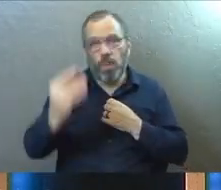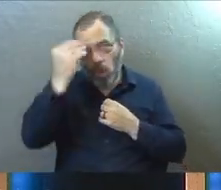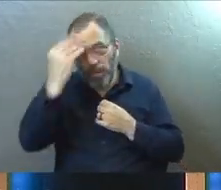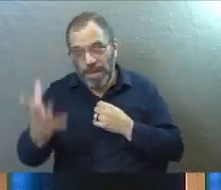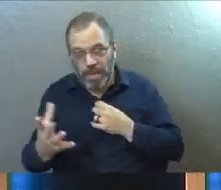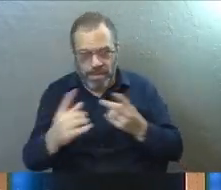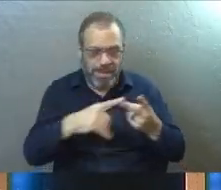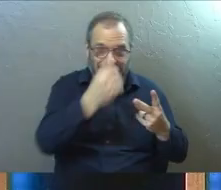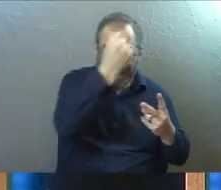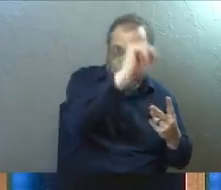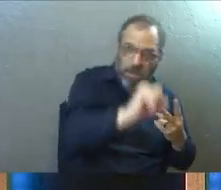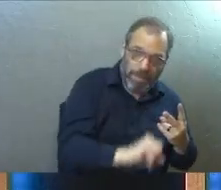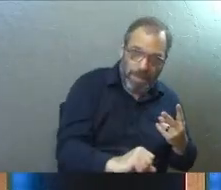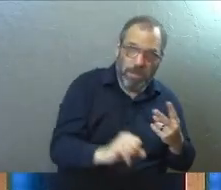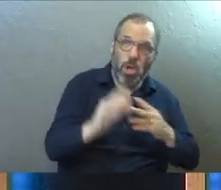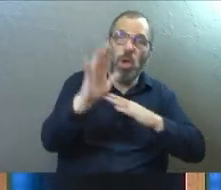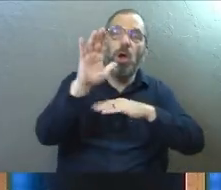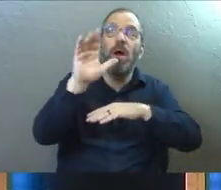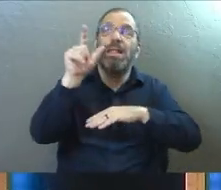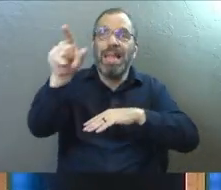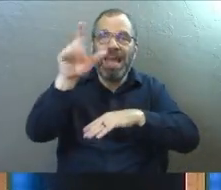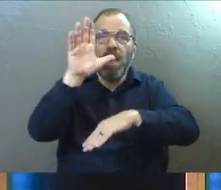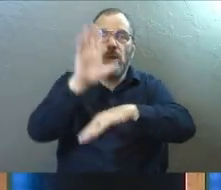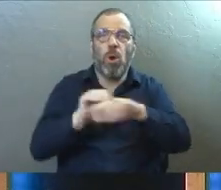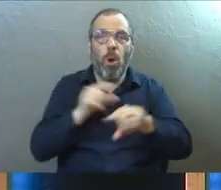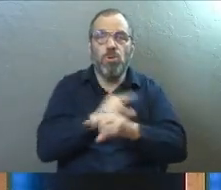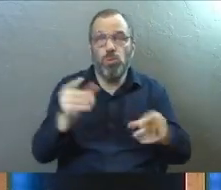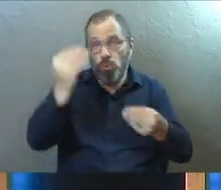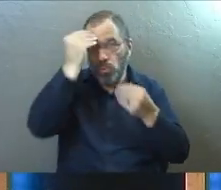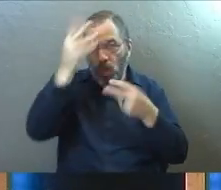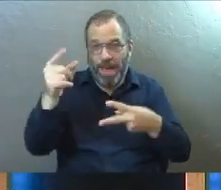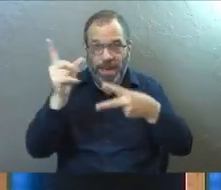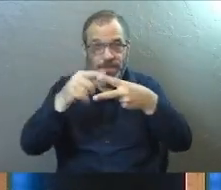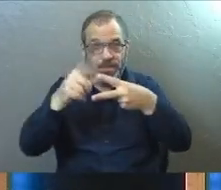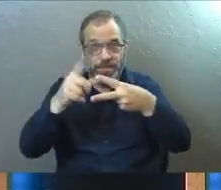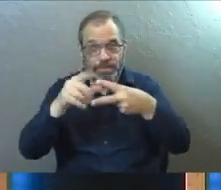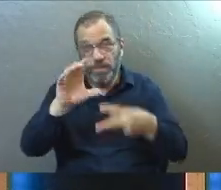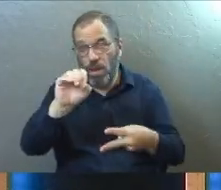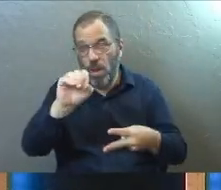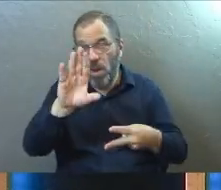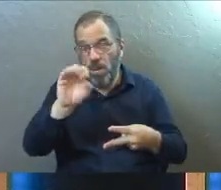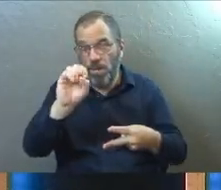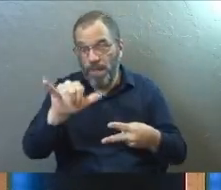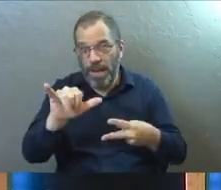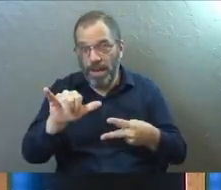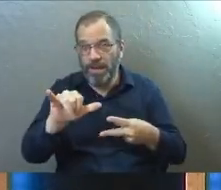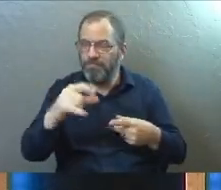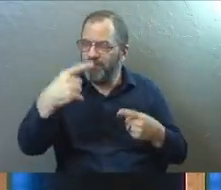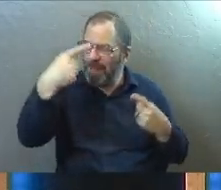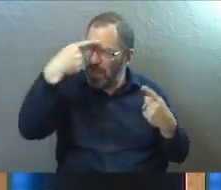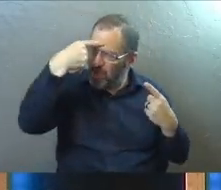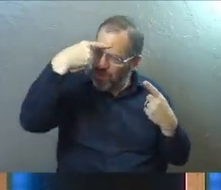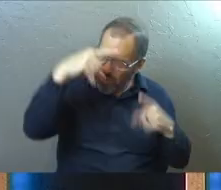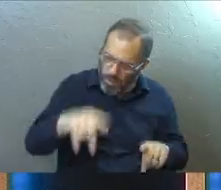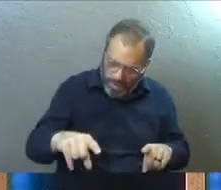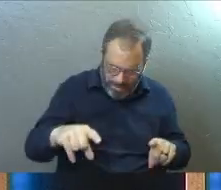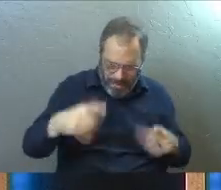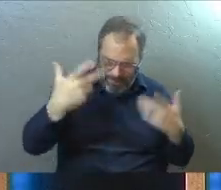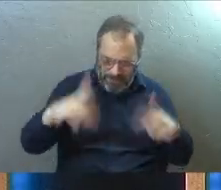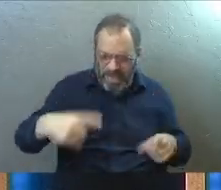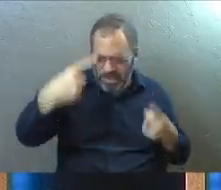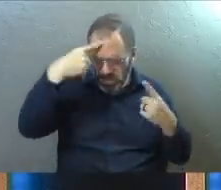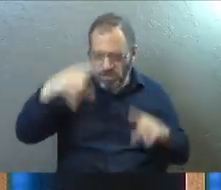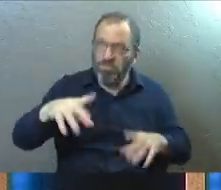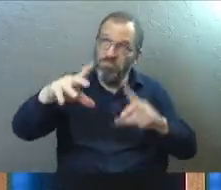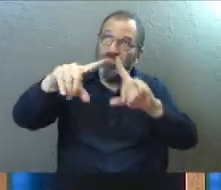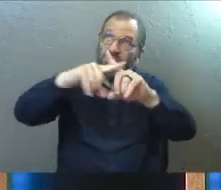Obedience and disobedience. We are called to obey God. Amen. And we have agreed, I have agreed